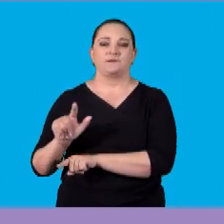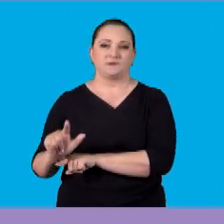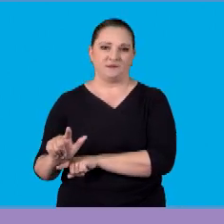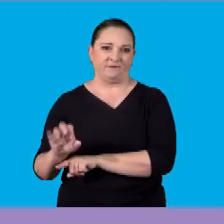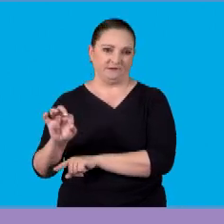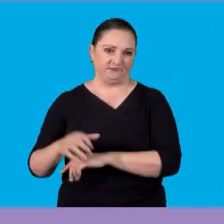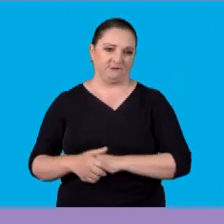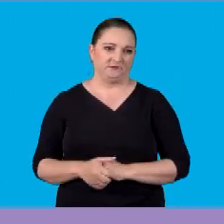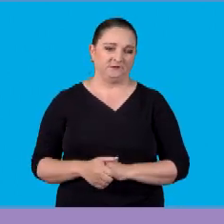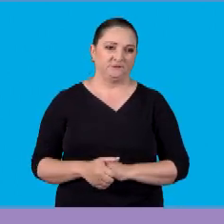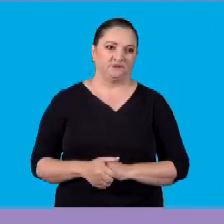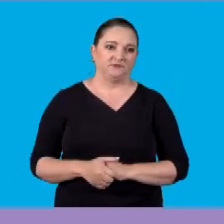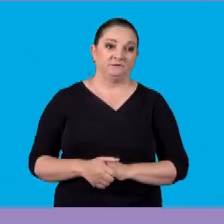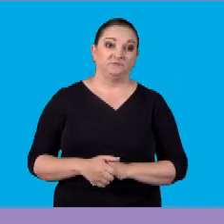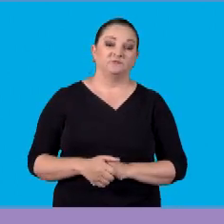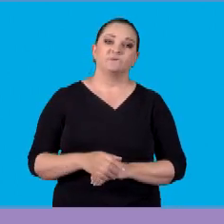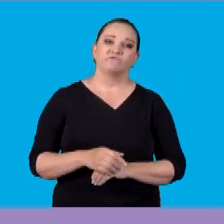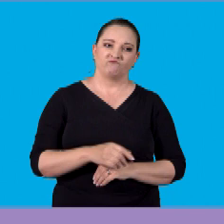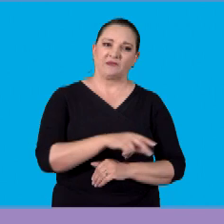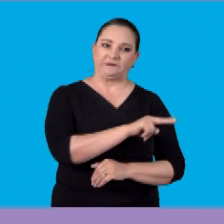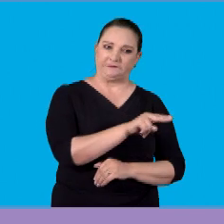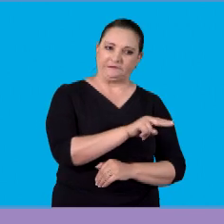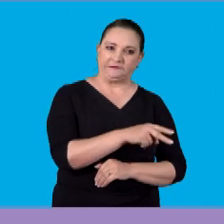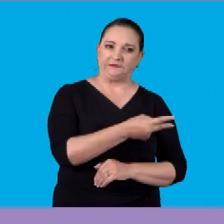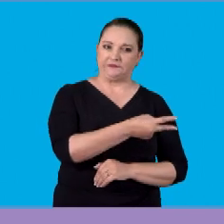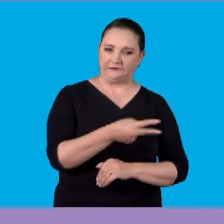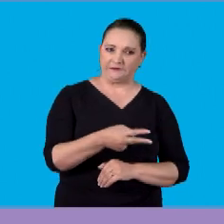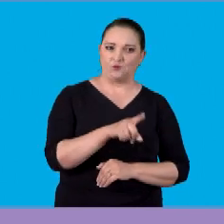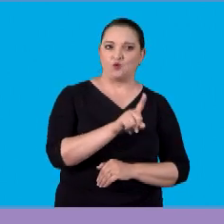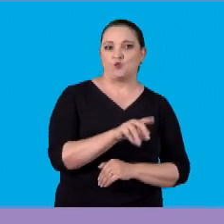137 degrees. So our z is equals to